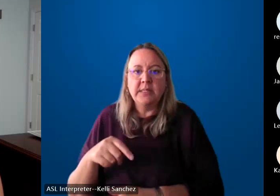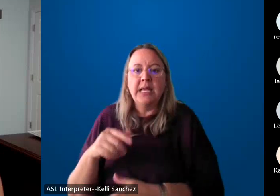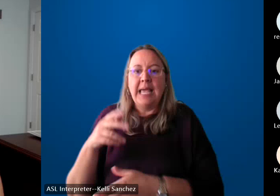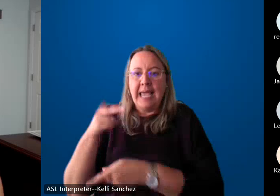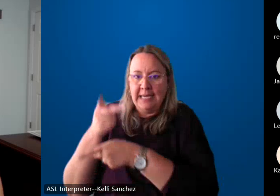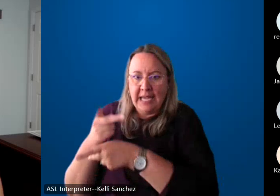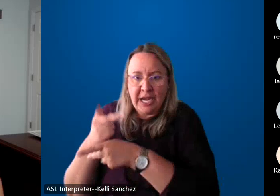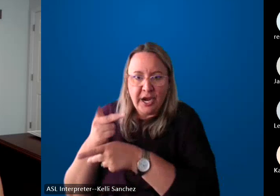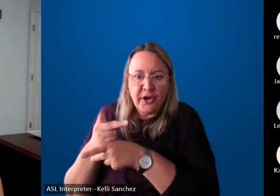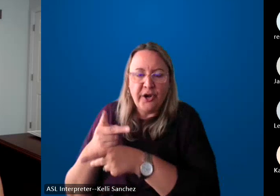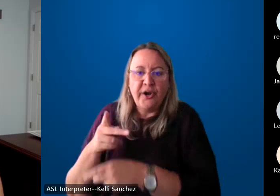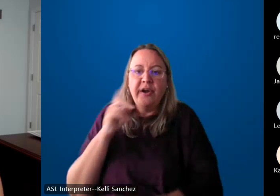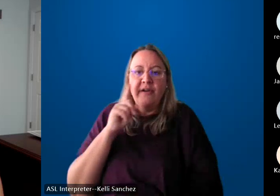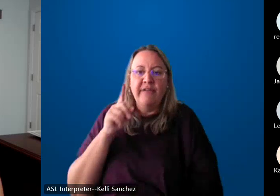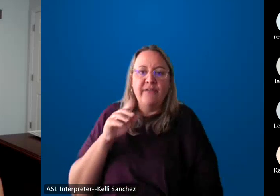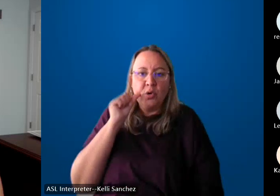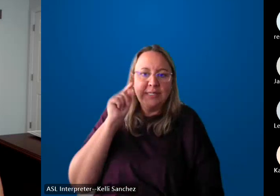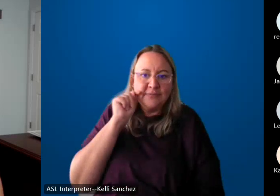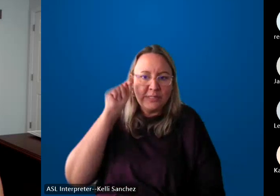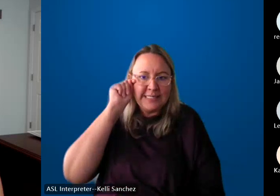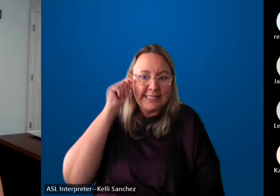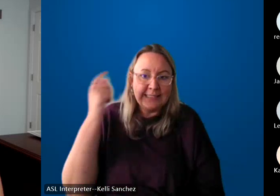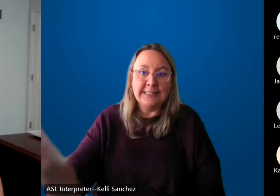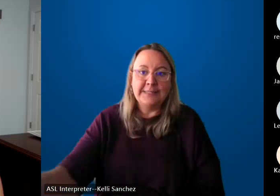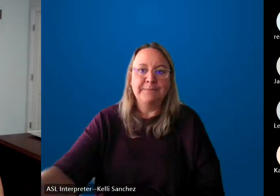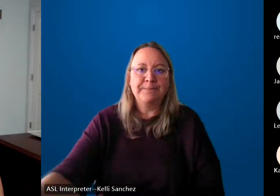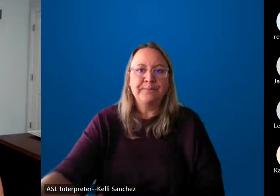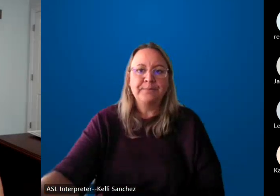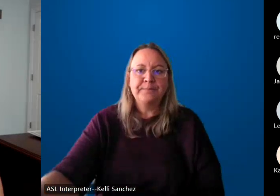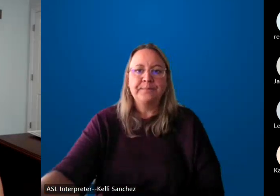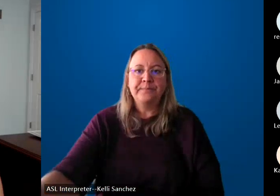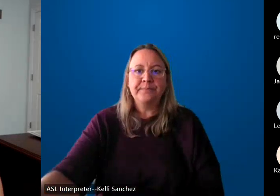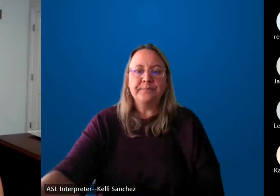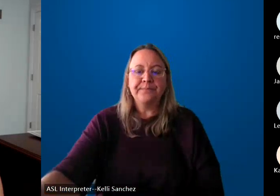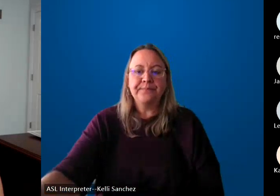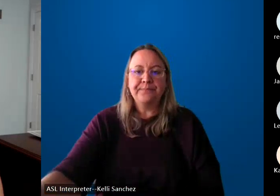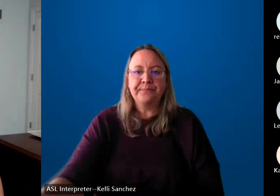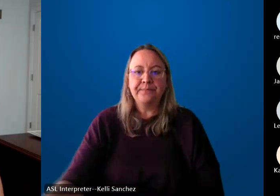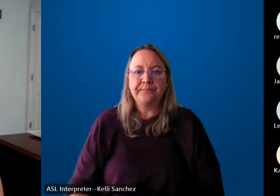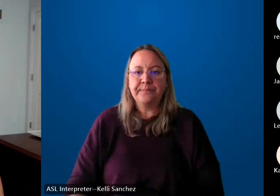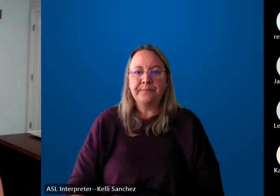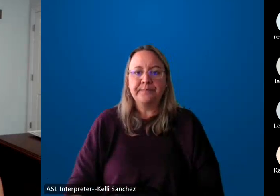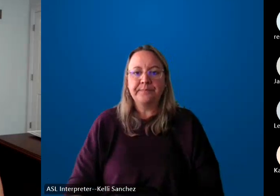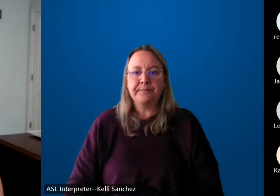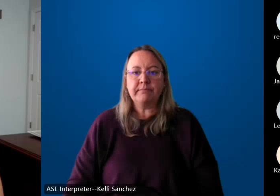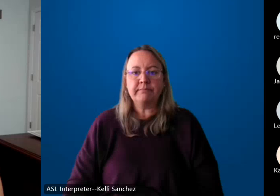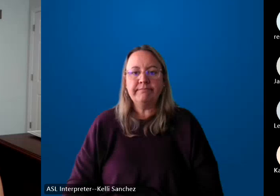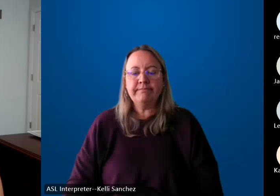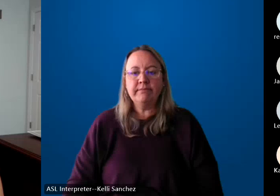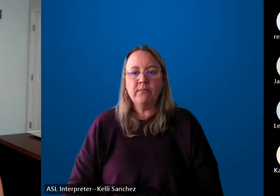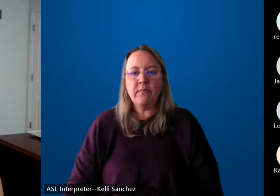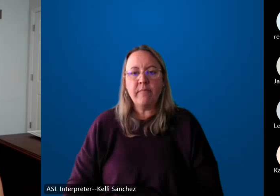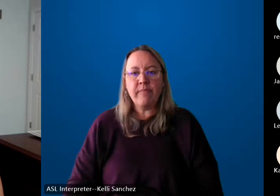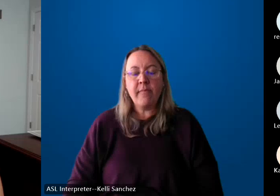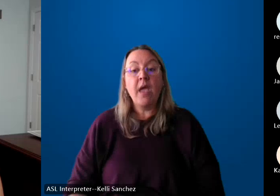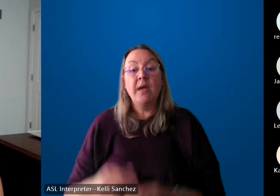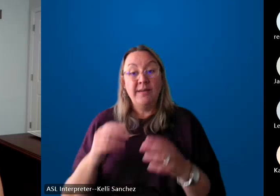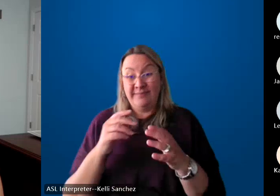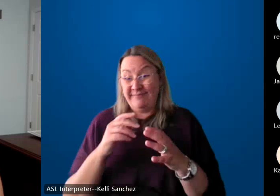care for adolescents. And again, on theme with the rest of the conversation,